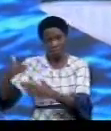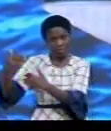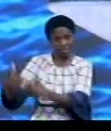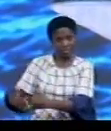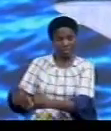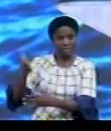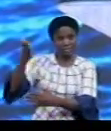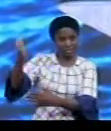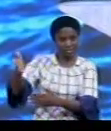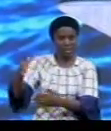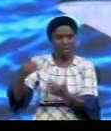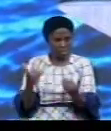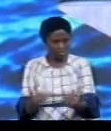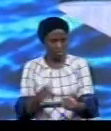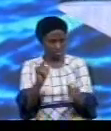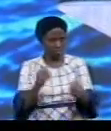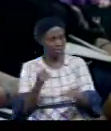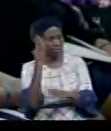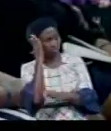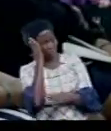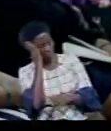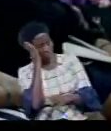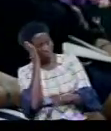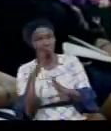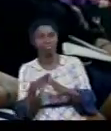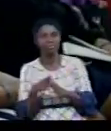sleep. Are you there?